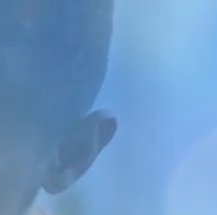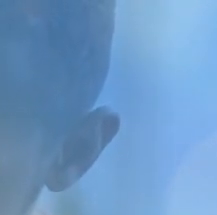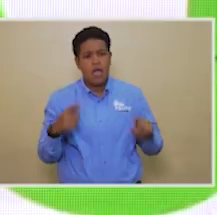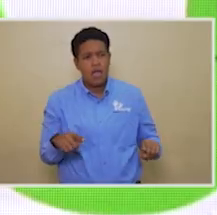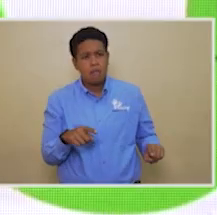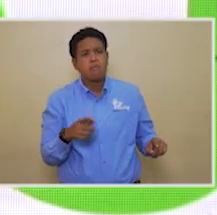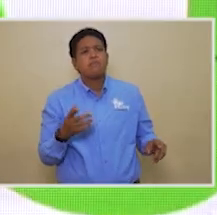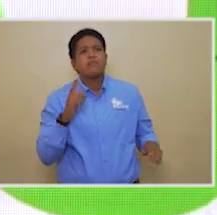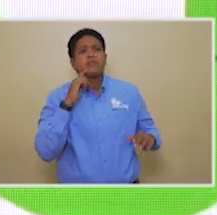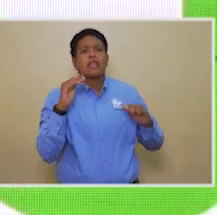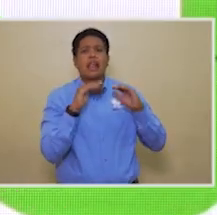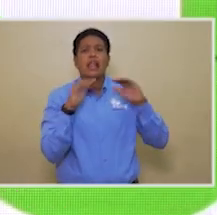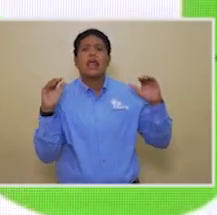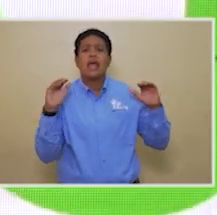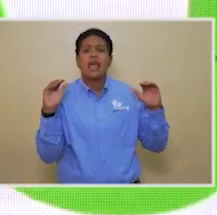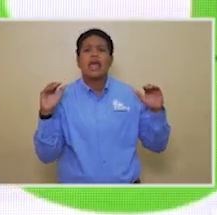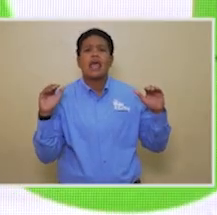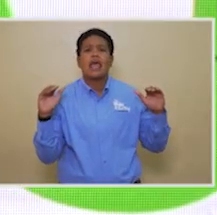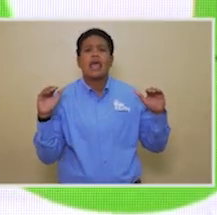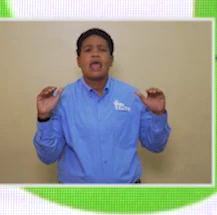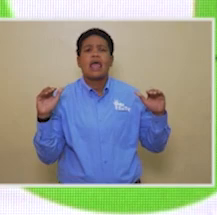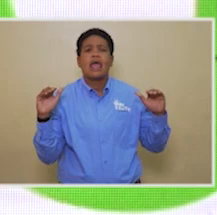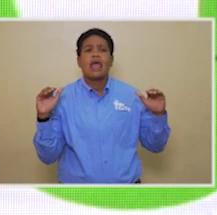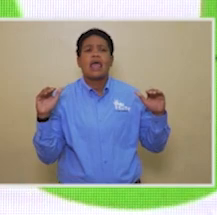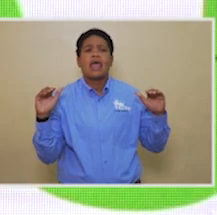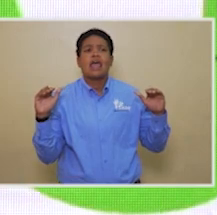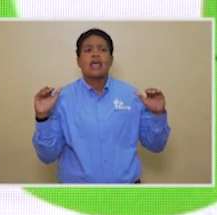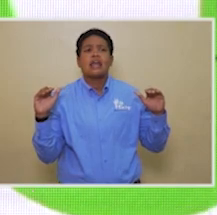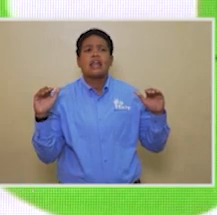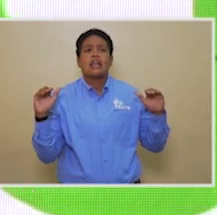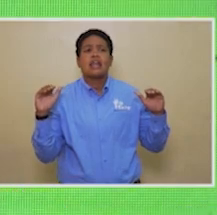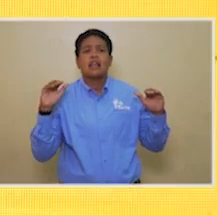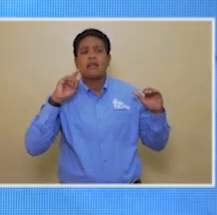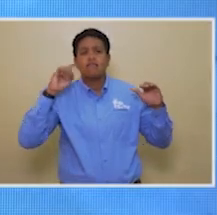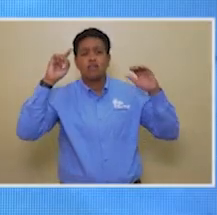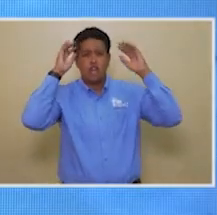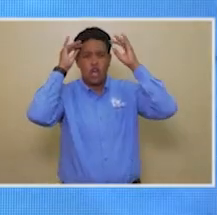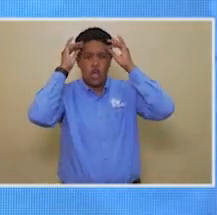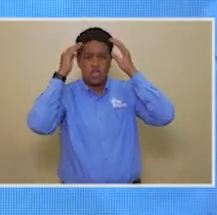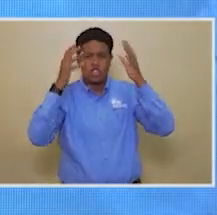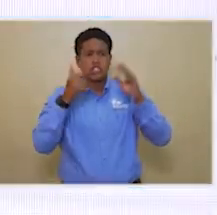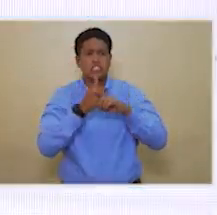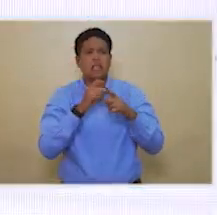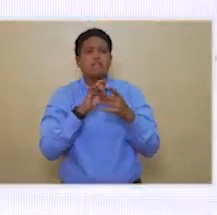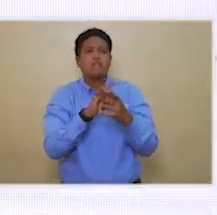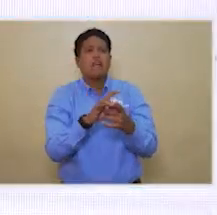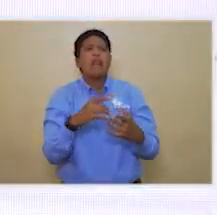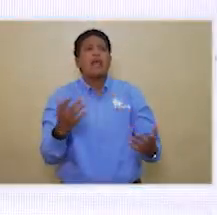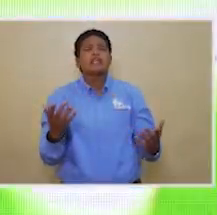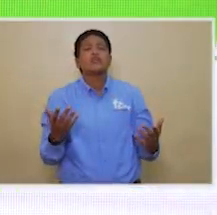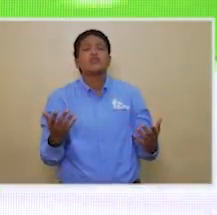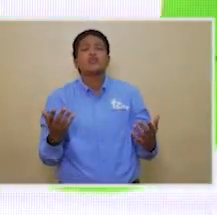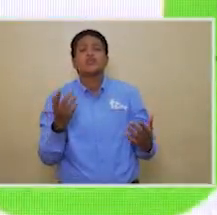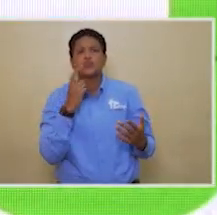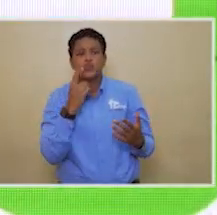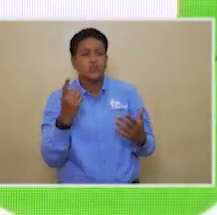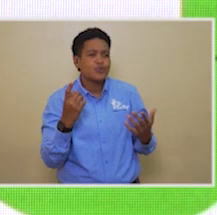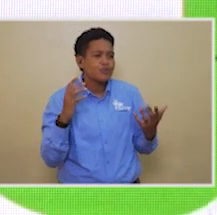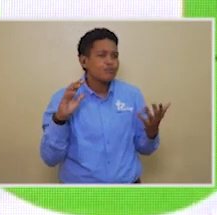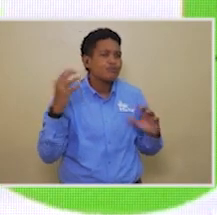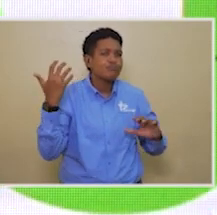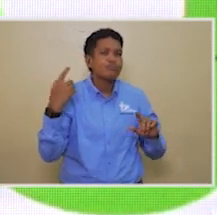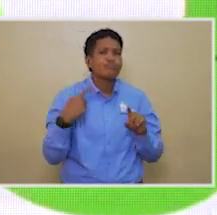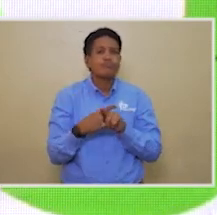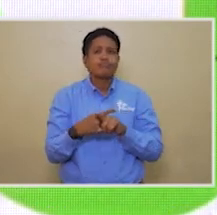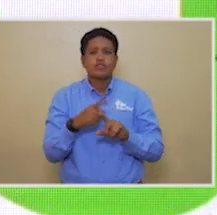cause death? The level of concerns in terms of adverse